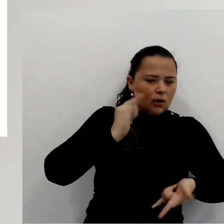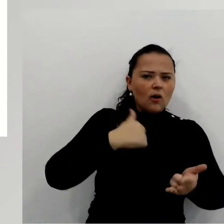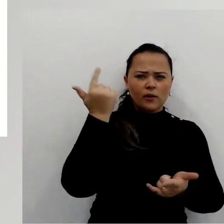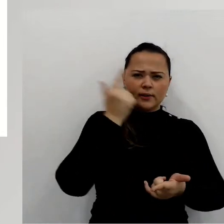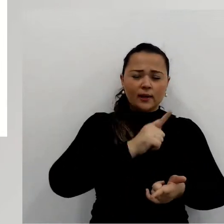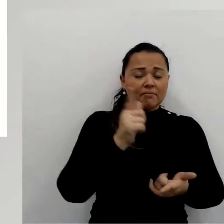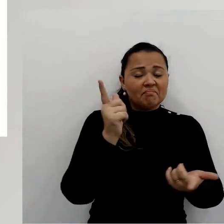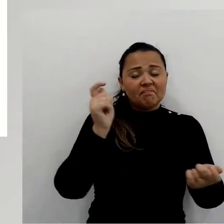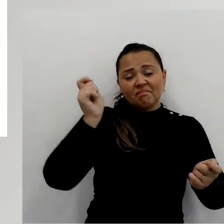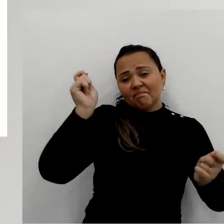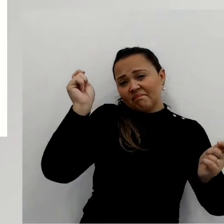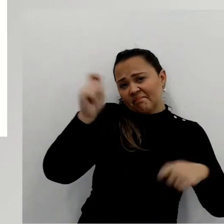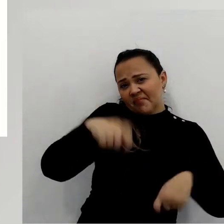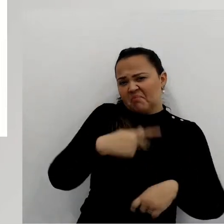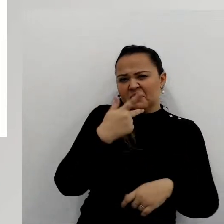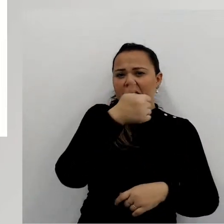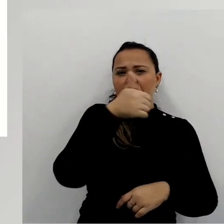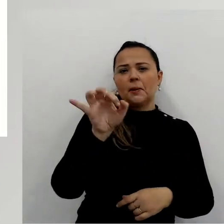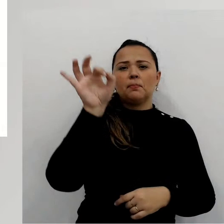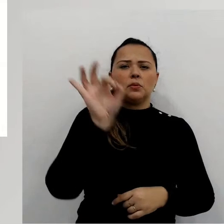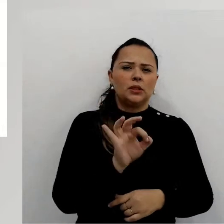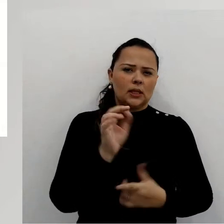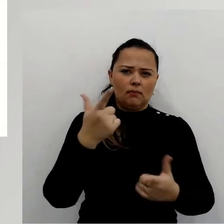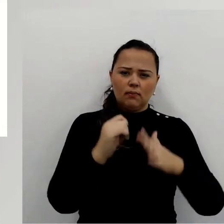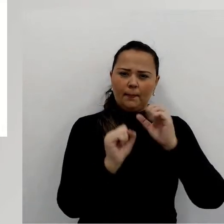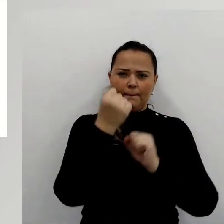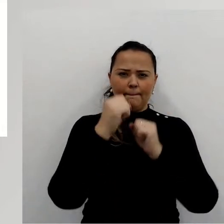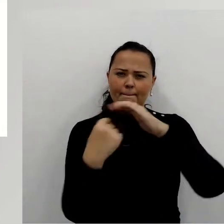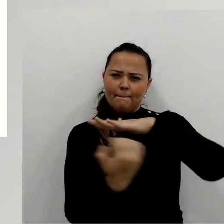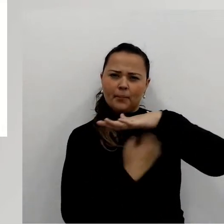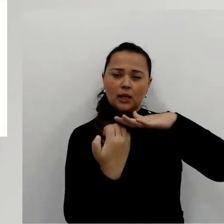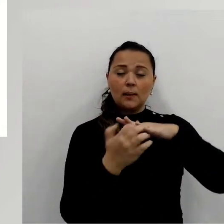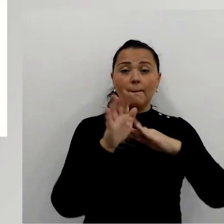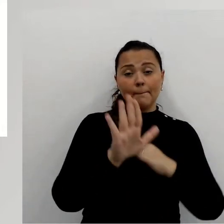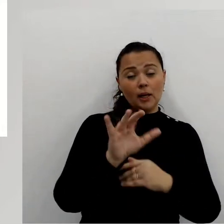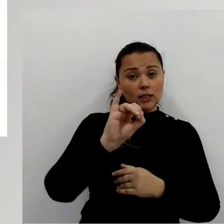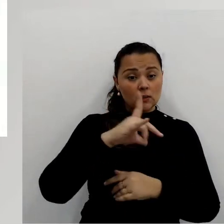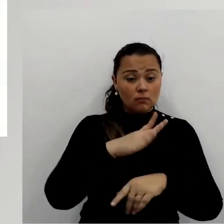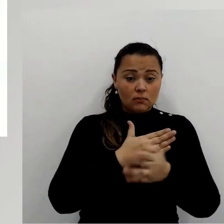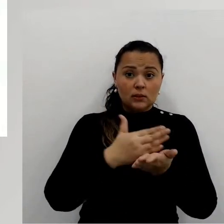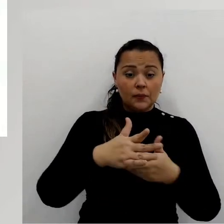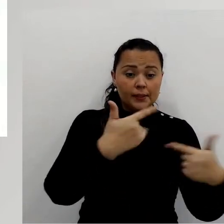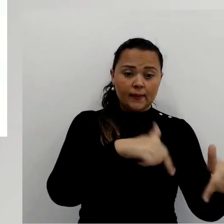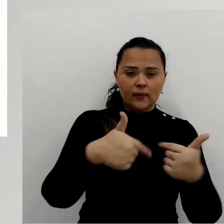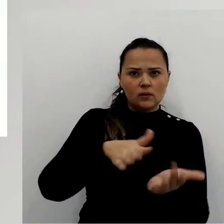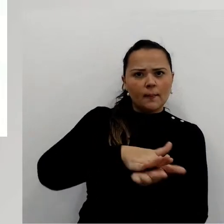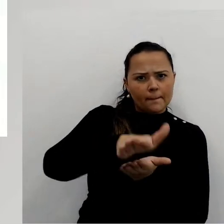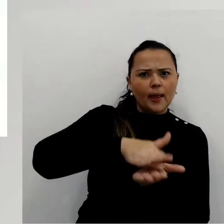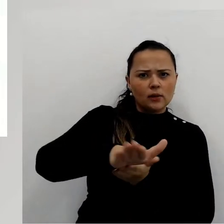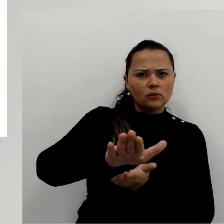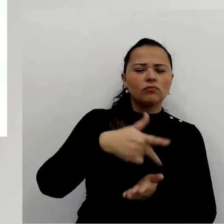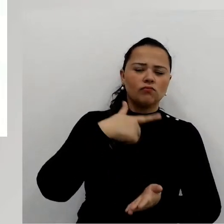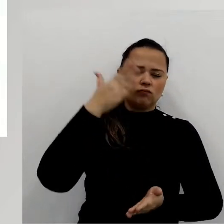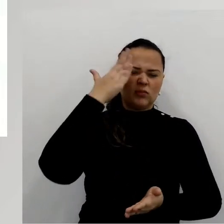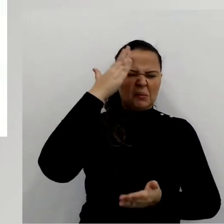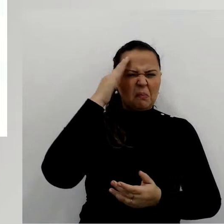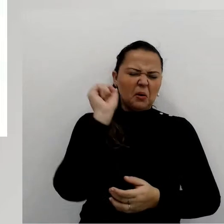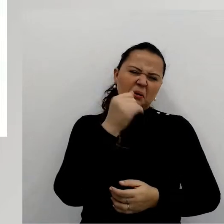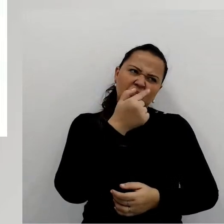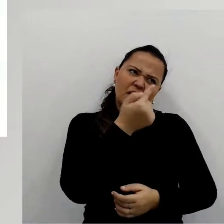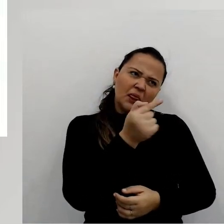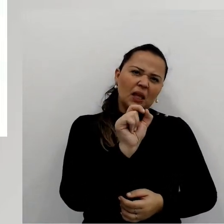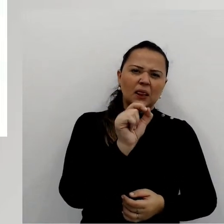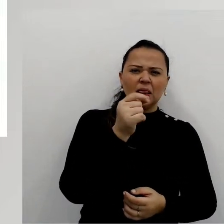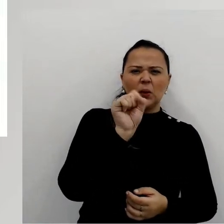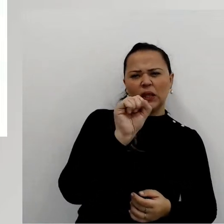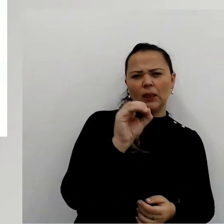But mostly, if you're dealing with printed services, maybe you'll automate 80%, 70%, 80% of the plant. But if